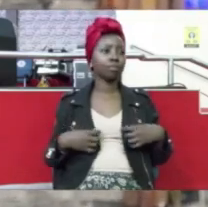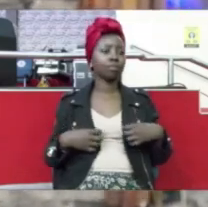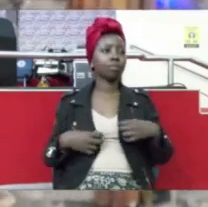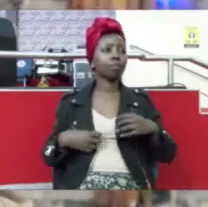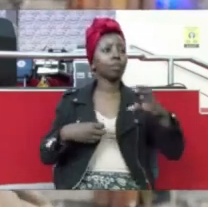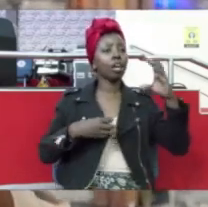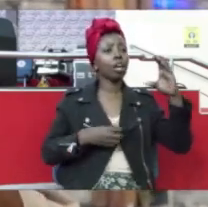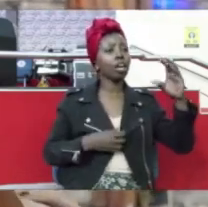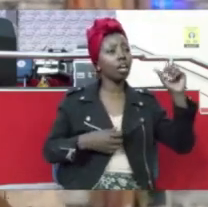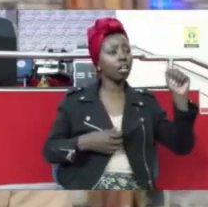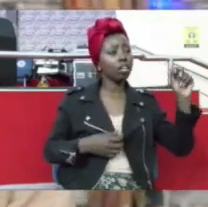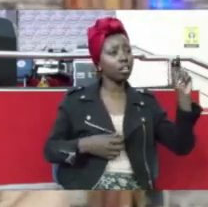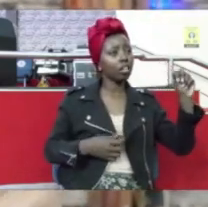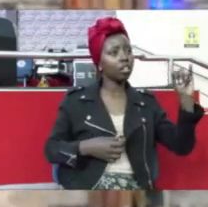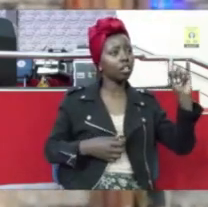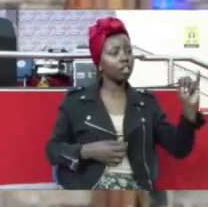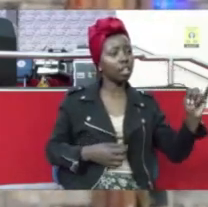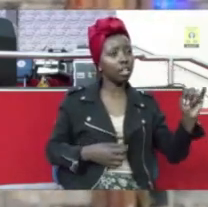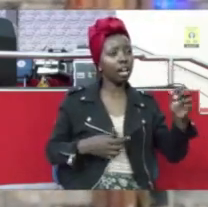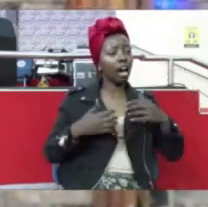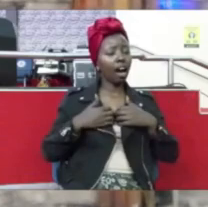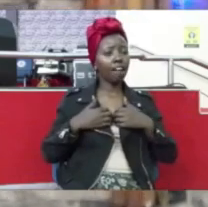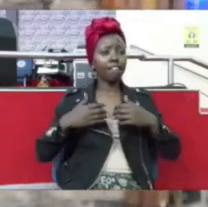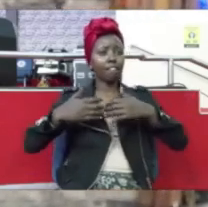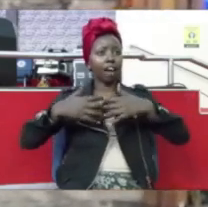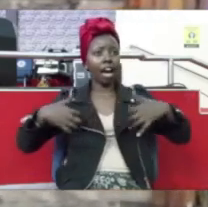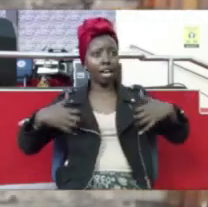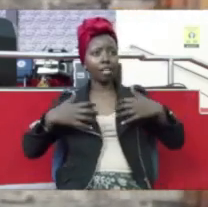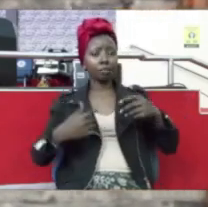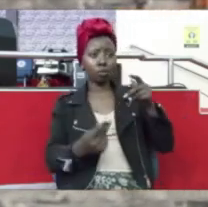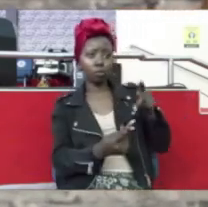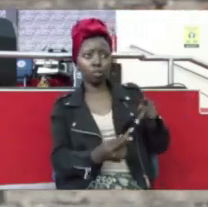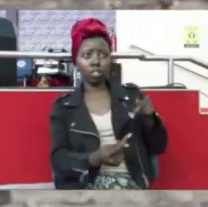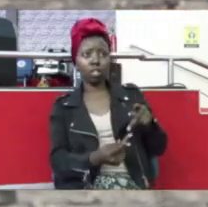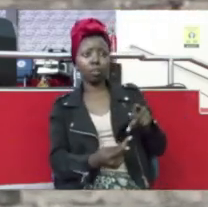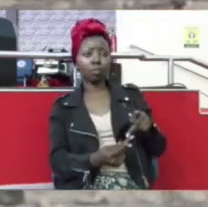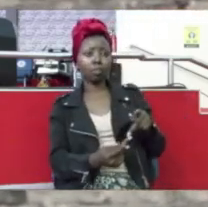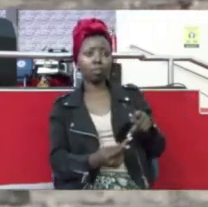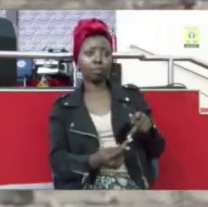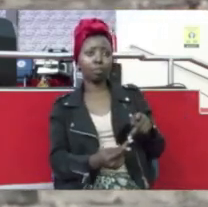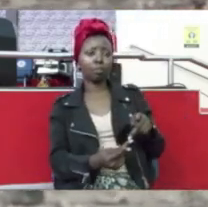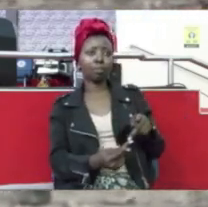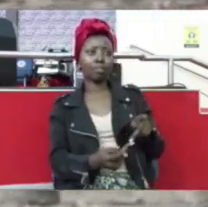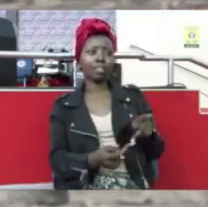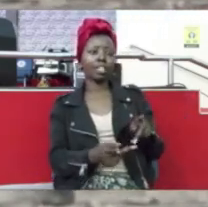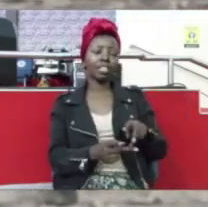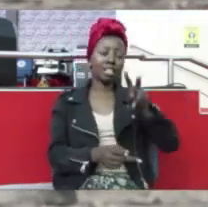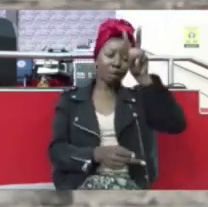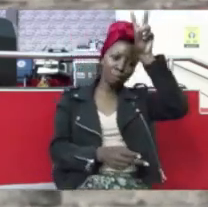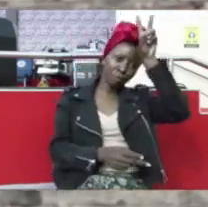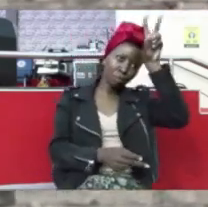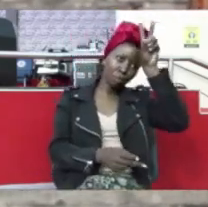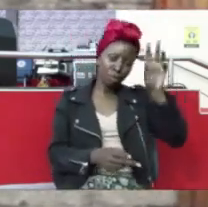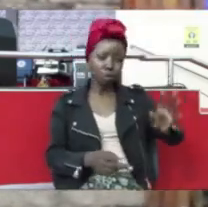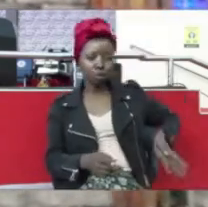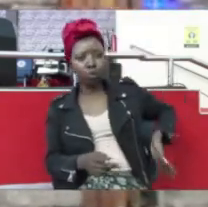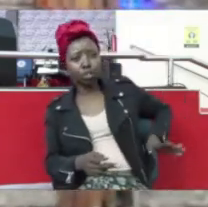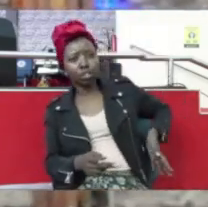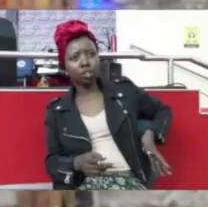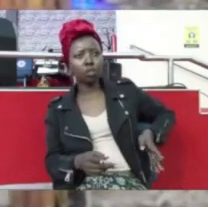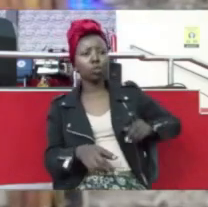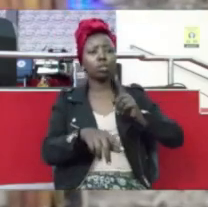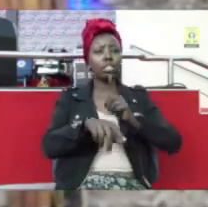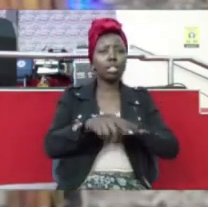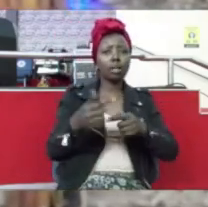had domestic animals that he was keeping. Cain alikuwa na mifugo ambayo alikuwa anaweka. And so a time